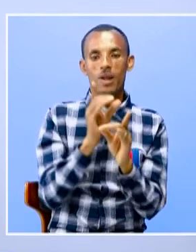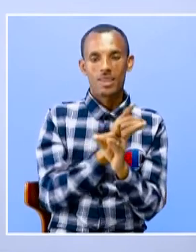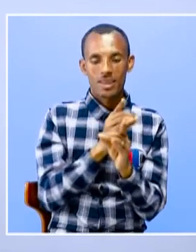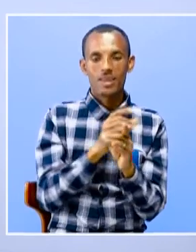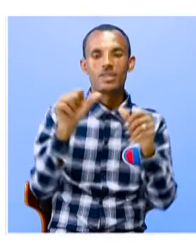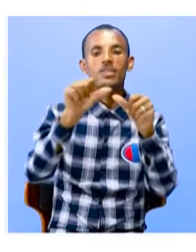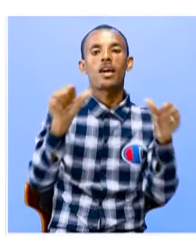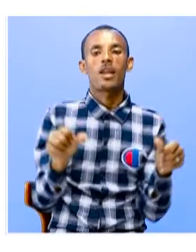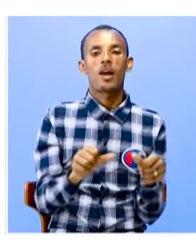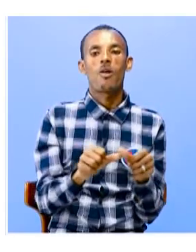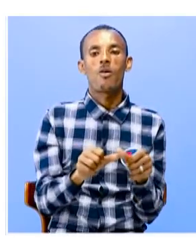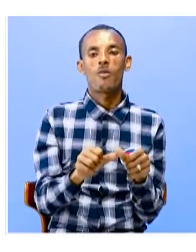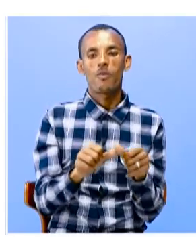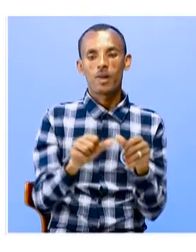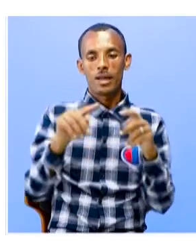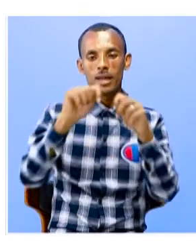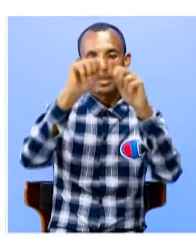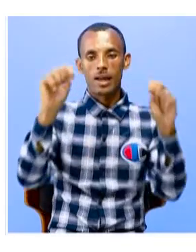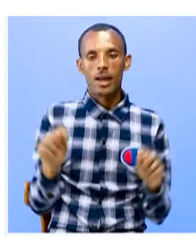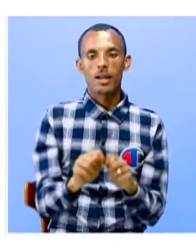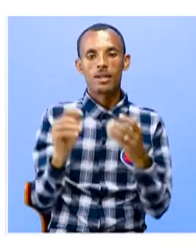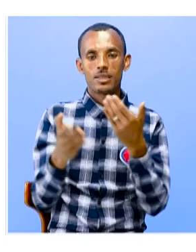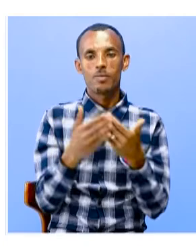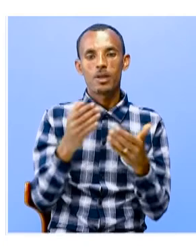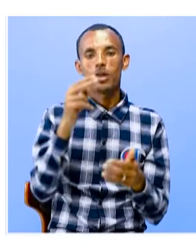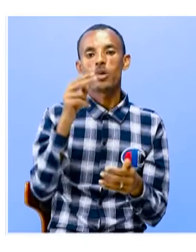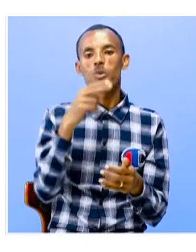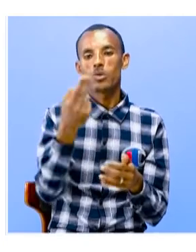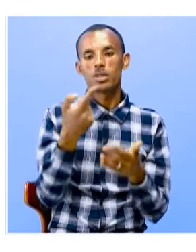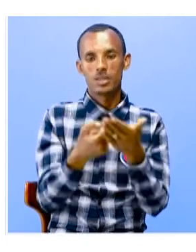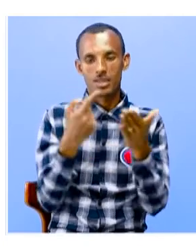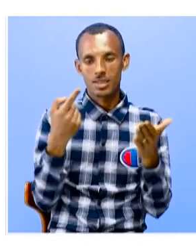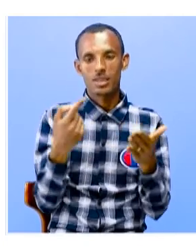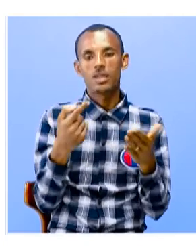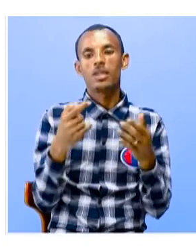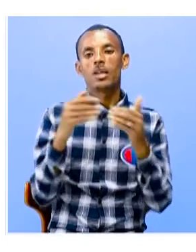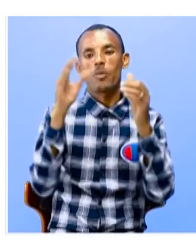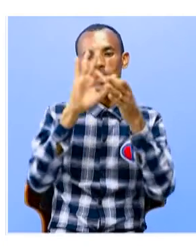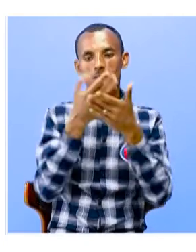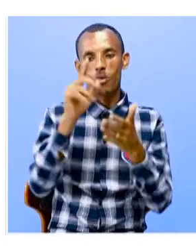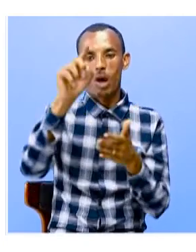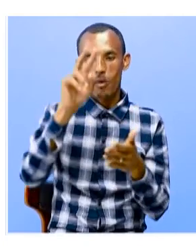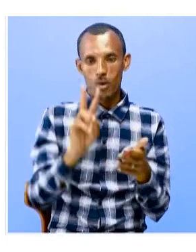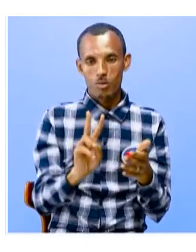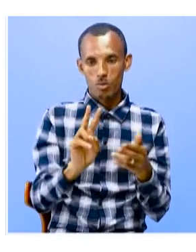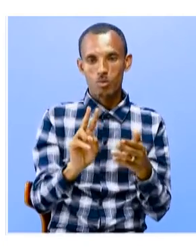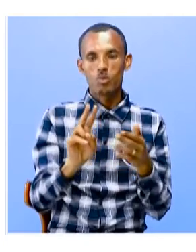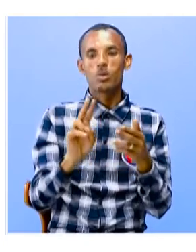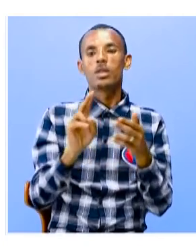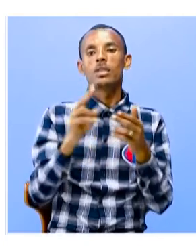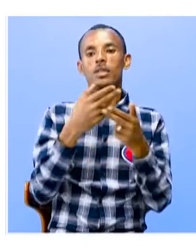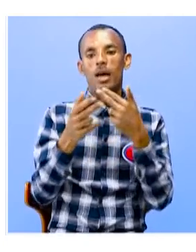area of a triangle, simply you use this equation, half times base times